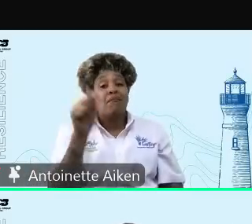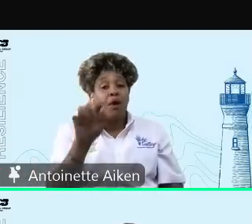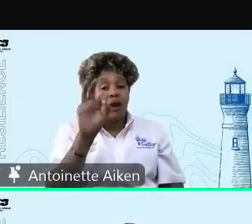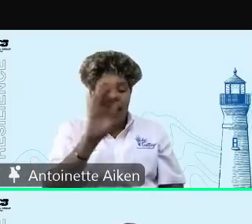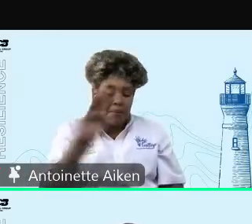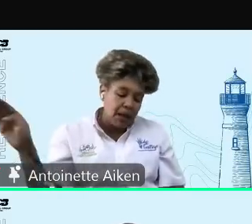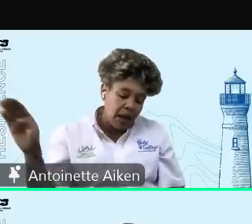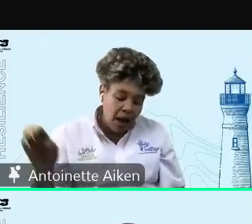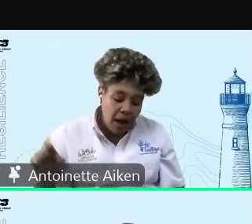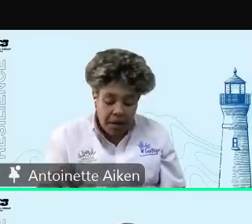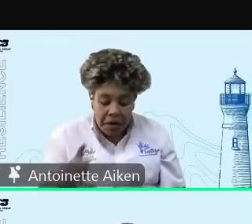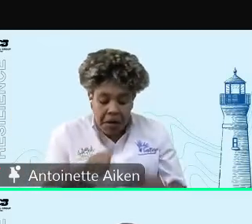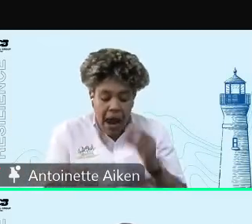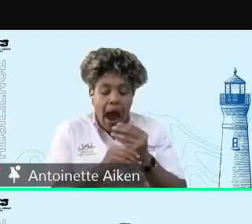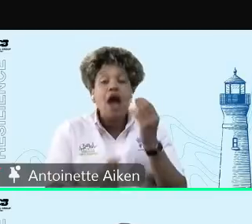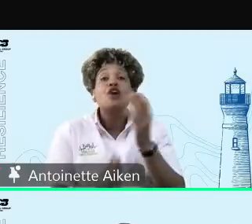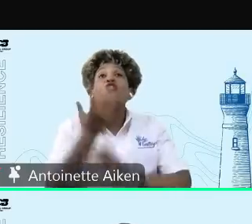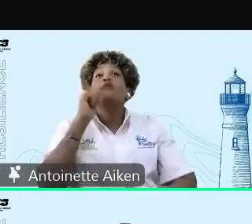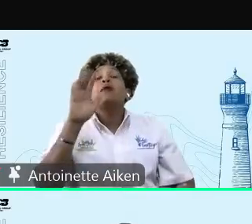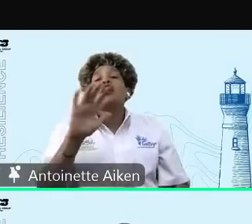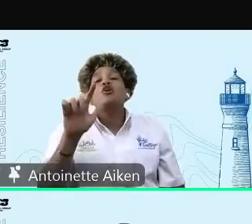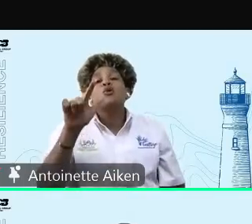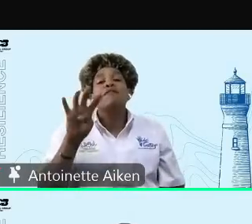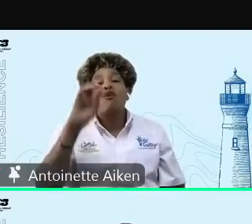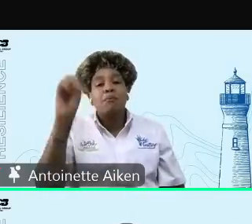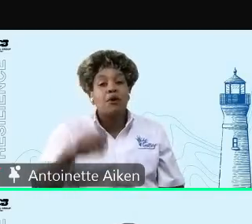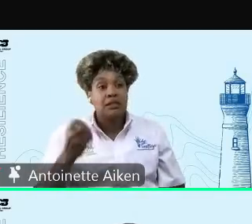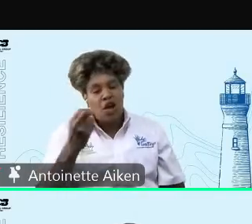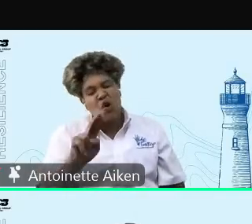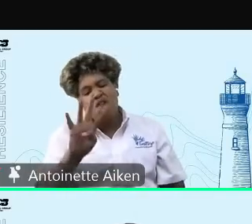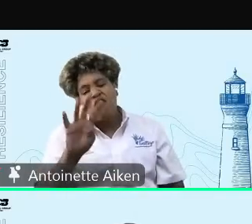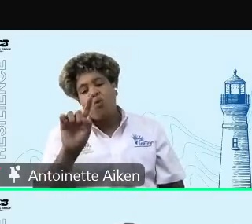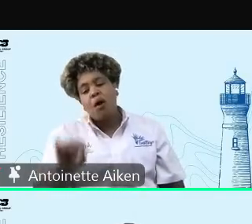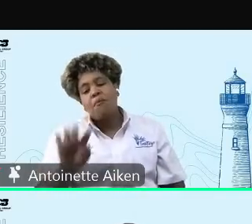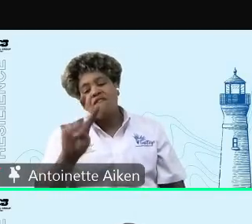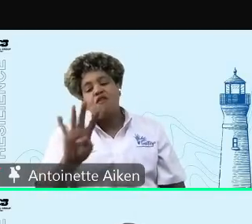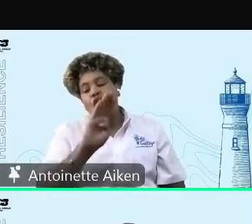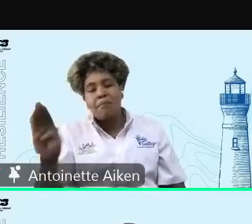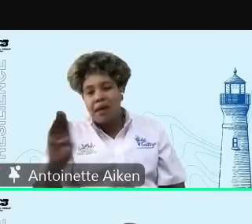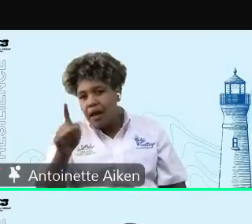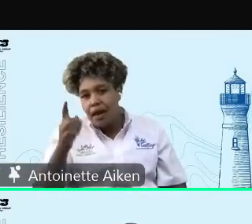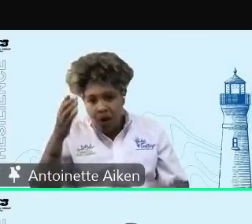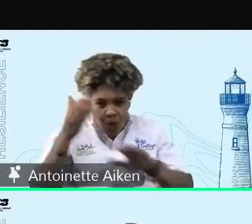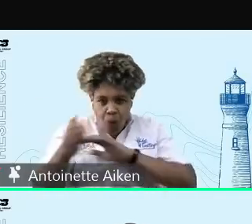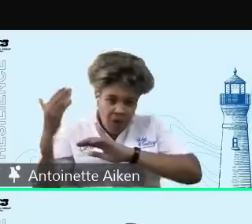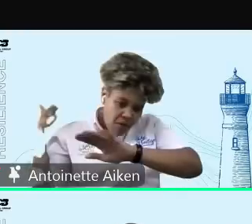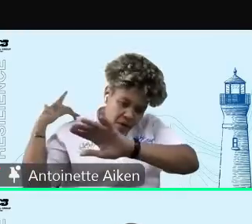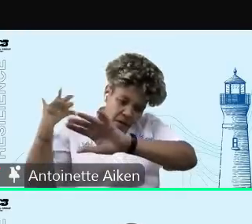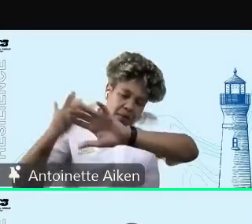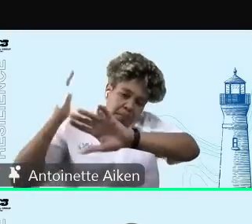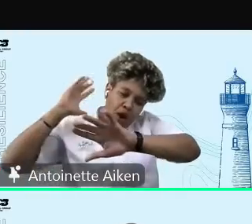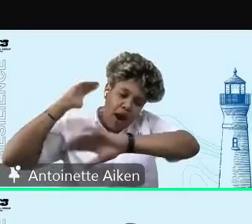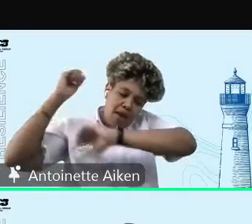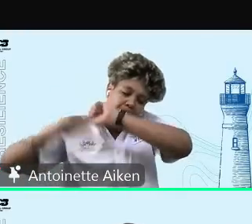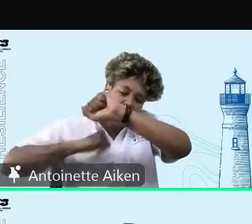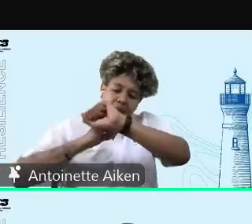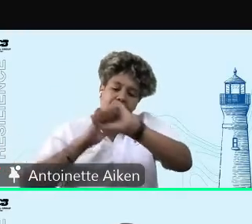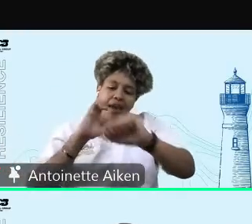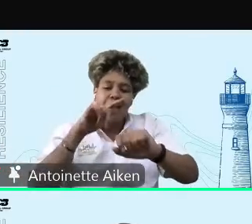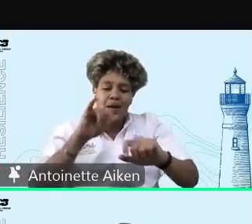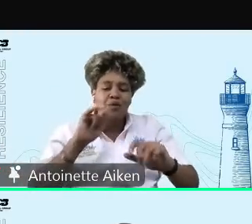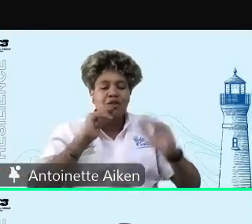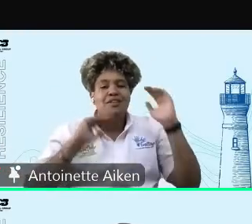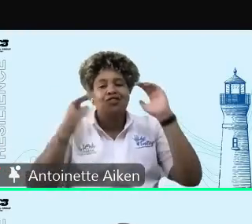212.9 billion, growing by 24% or 41.4 billion over the prior year. Equity attributable